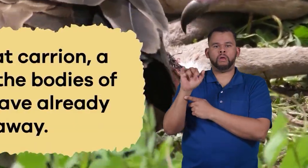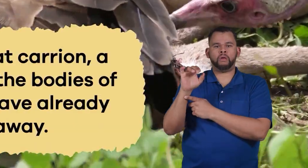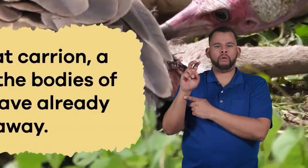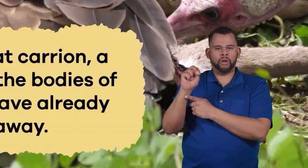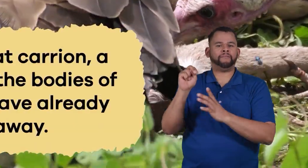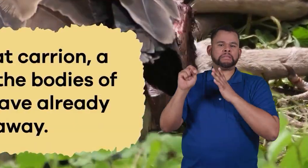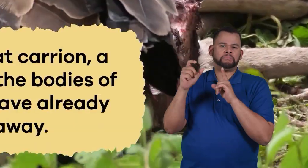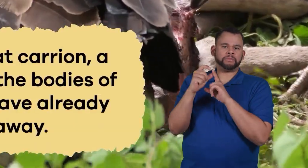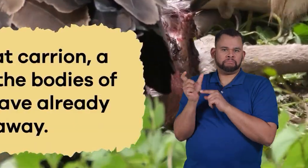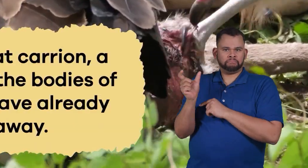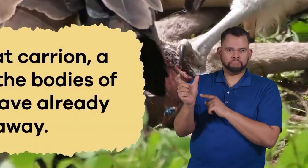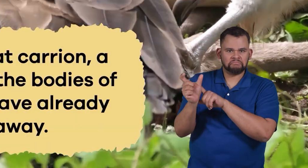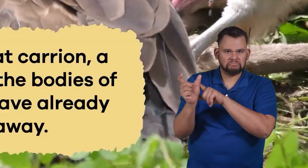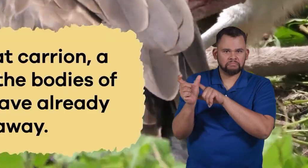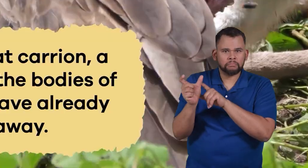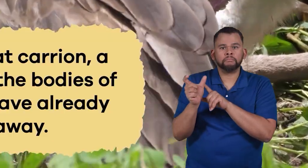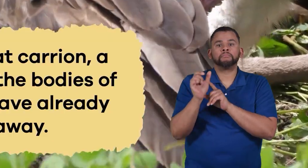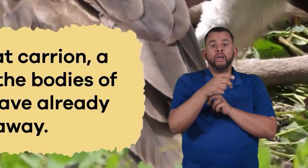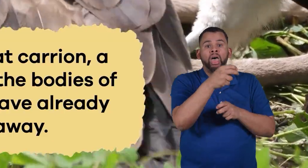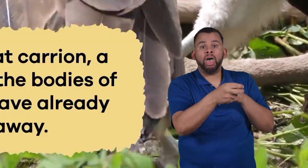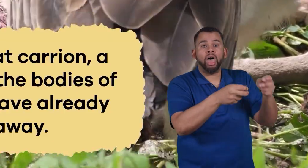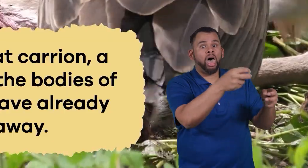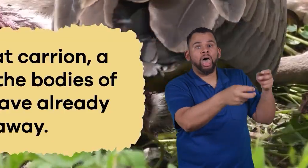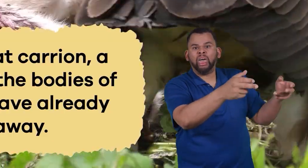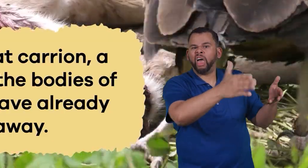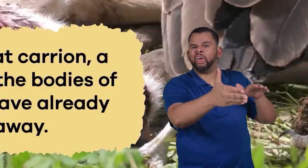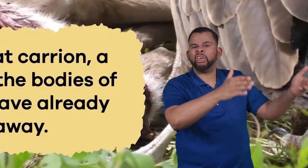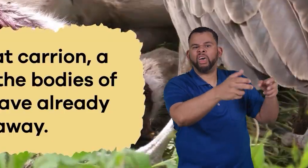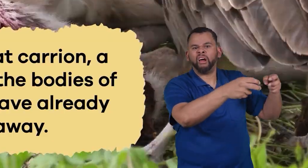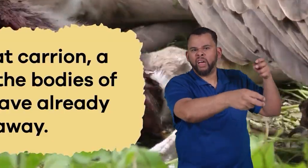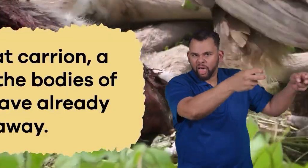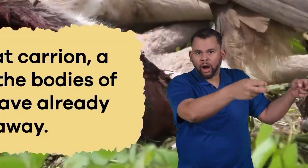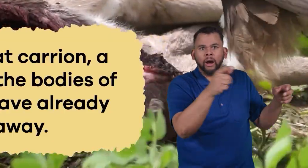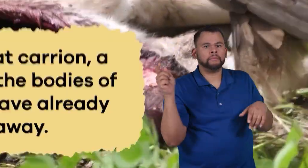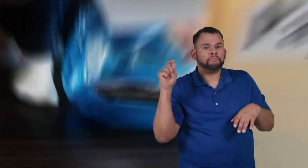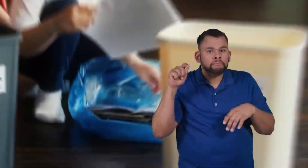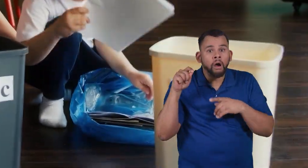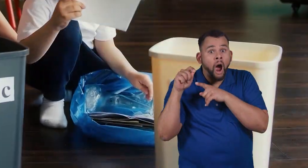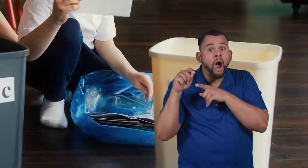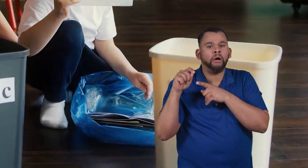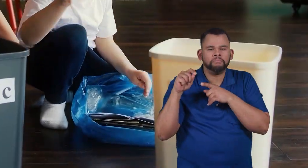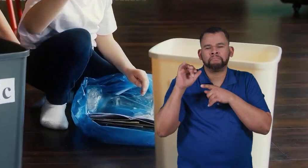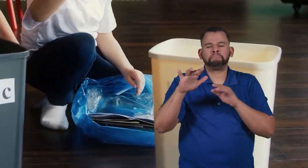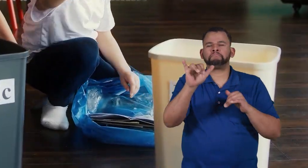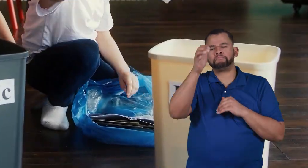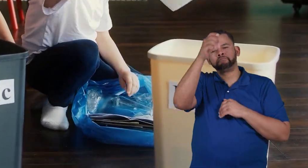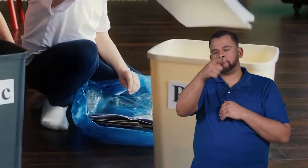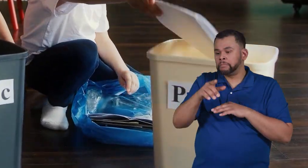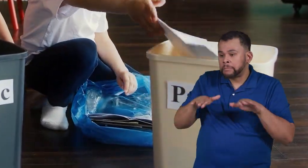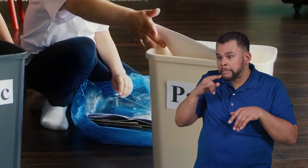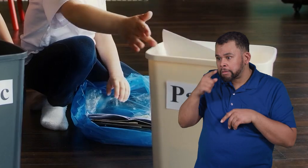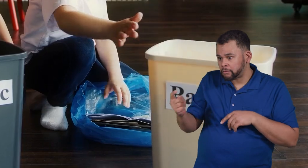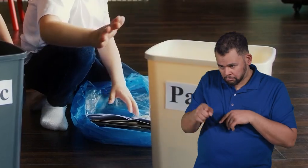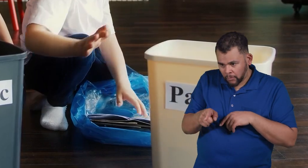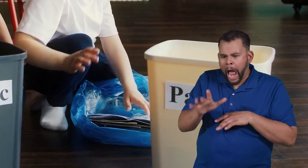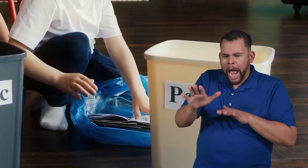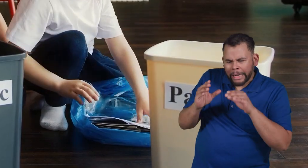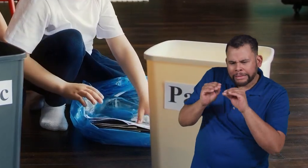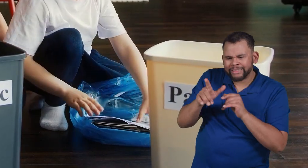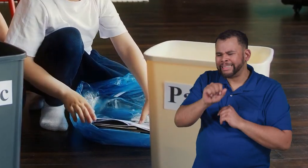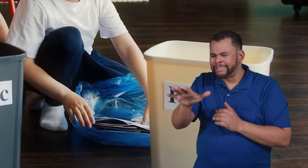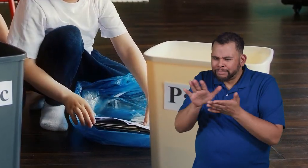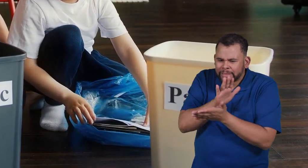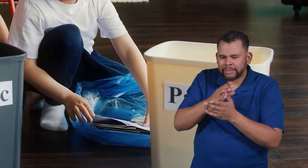a fancy word for the bodies of animals that have already passed away. Think about times when you help your family